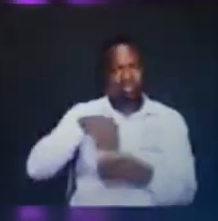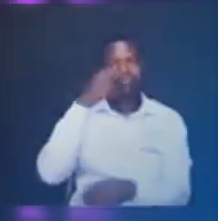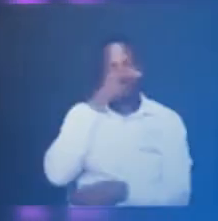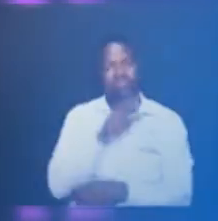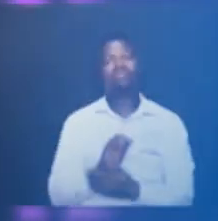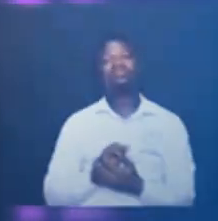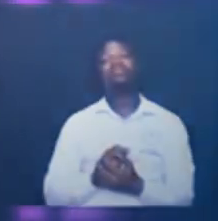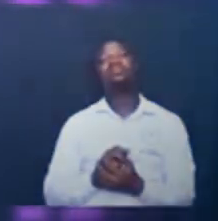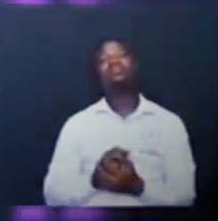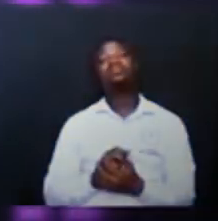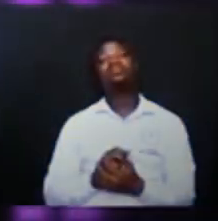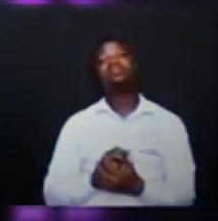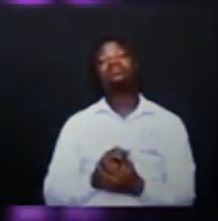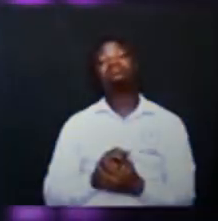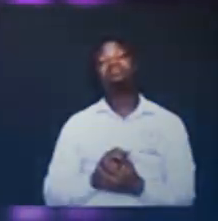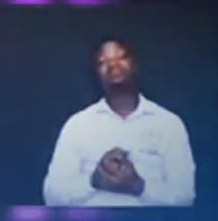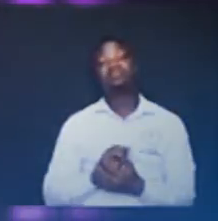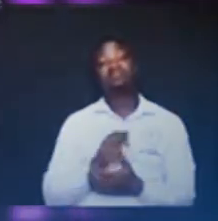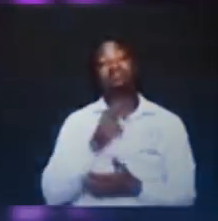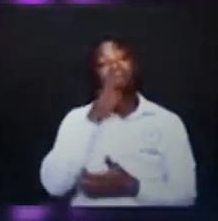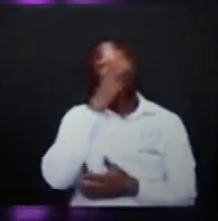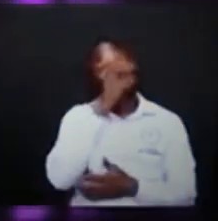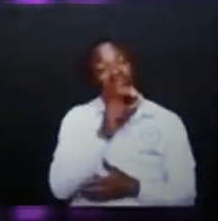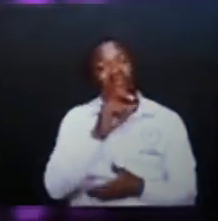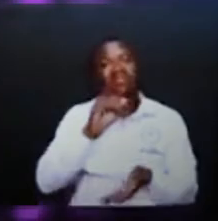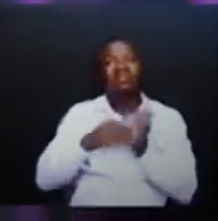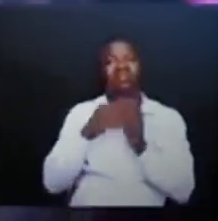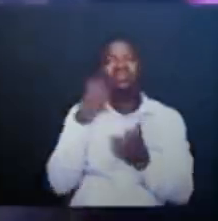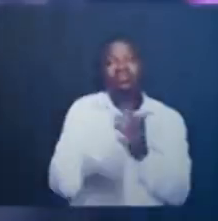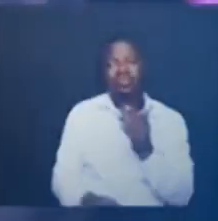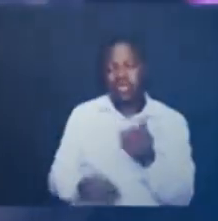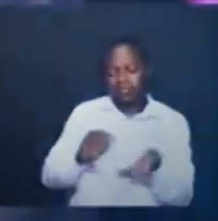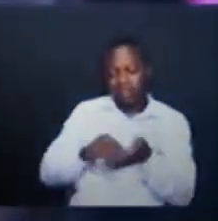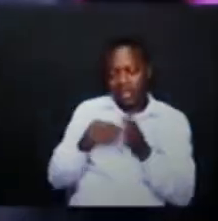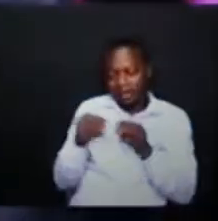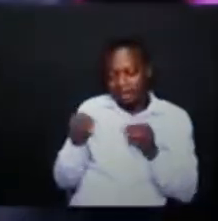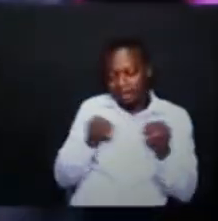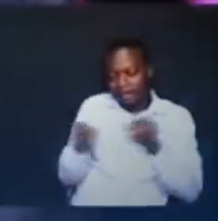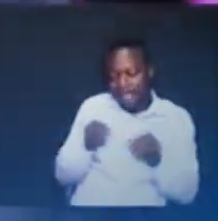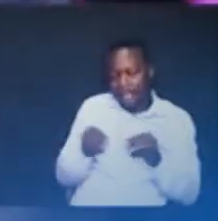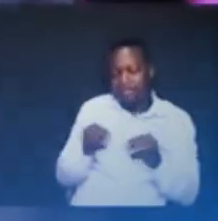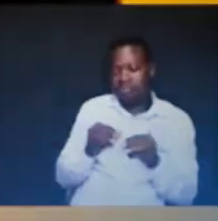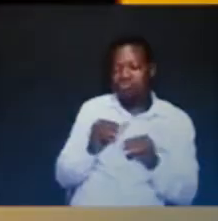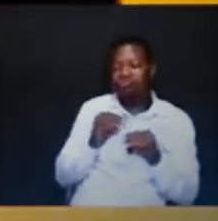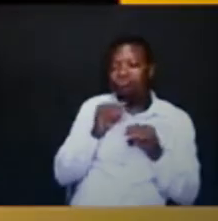Corruption is as a result of mismanagement.